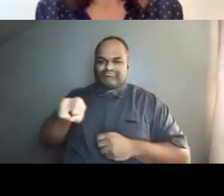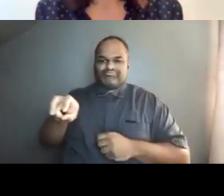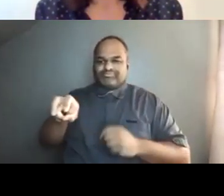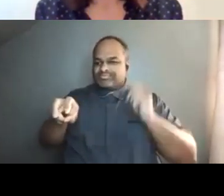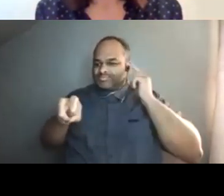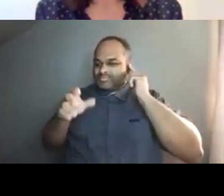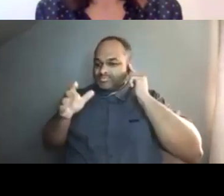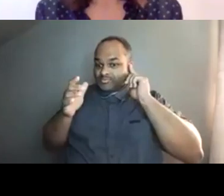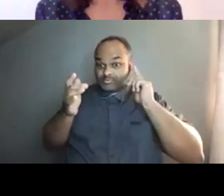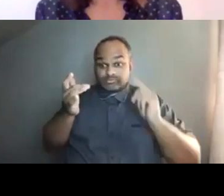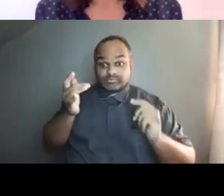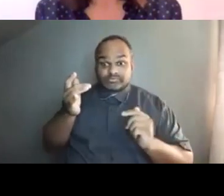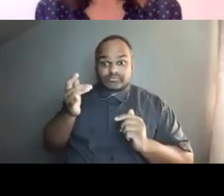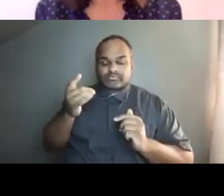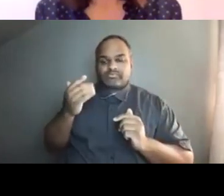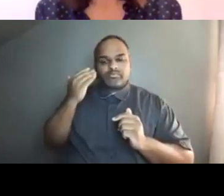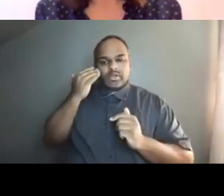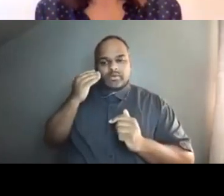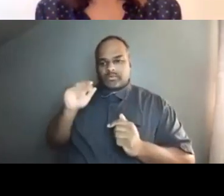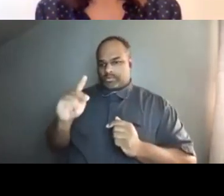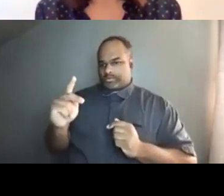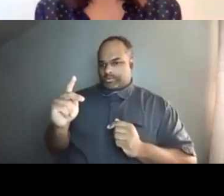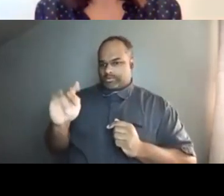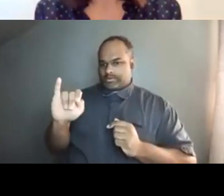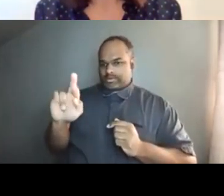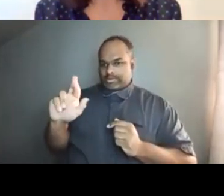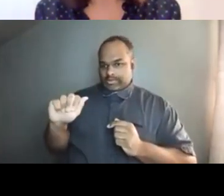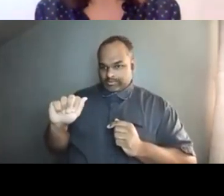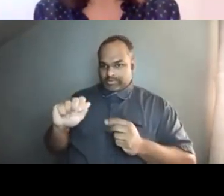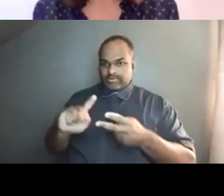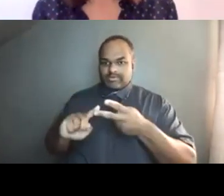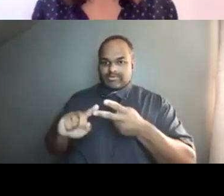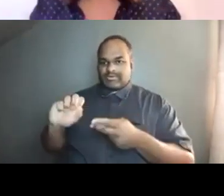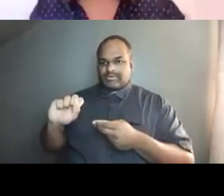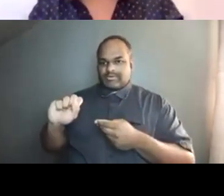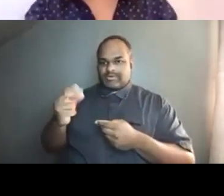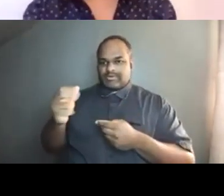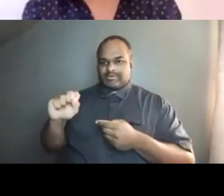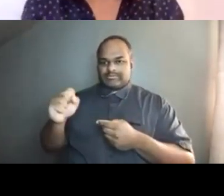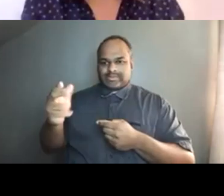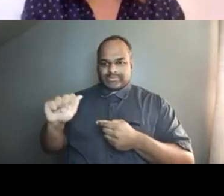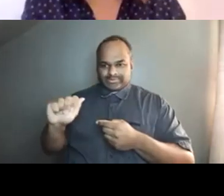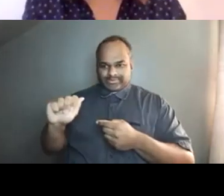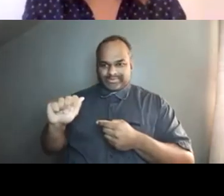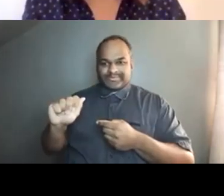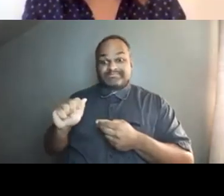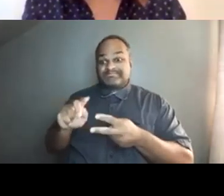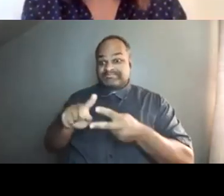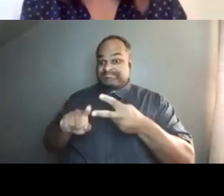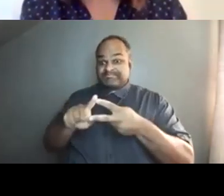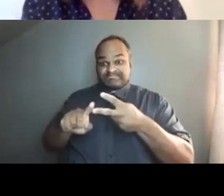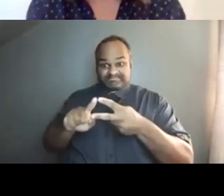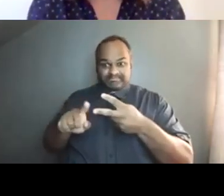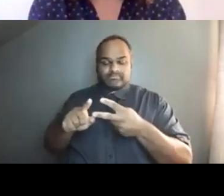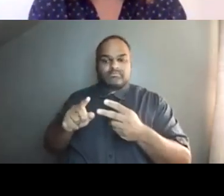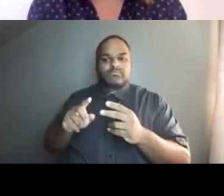because I know that Kira and Sasha, our two other panelists, have been very